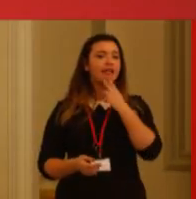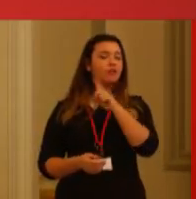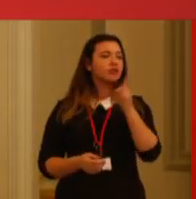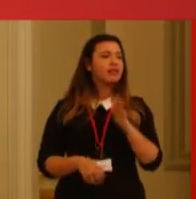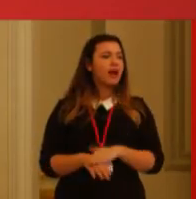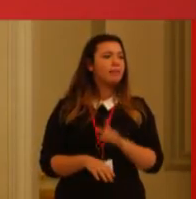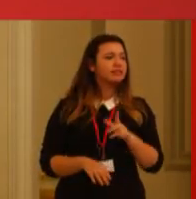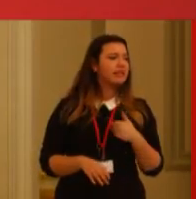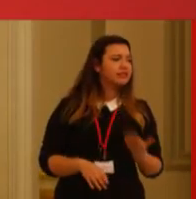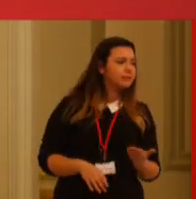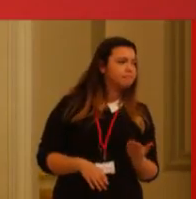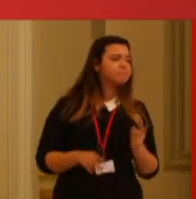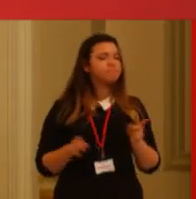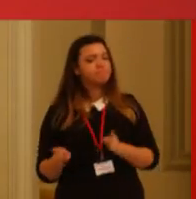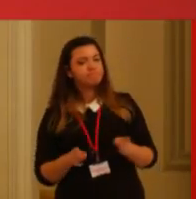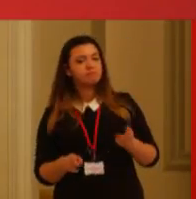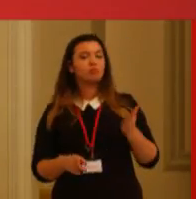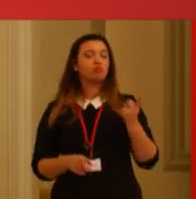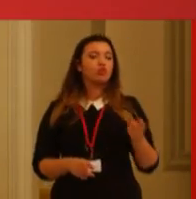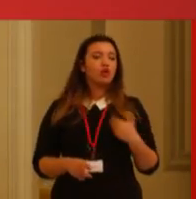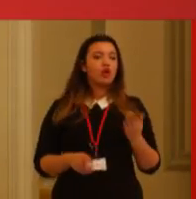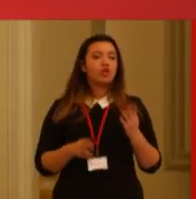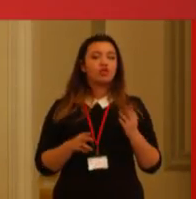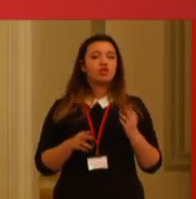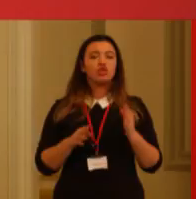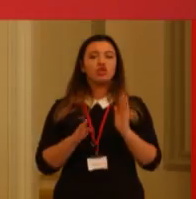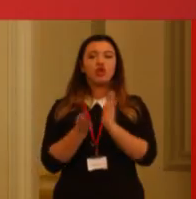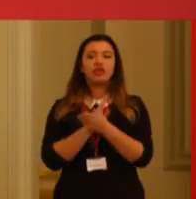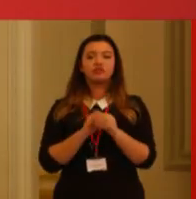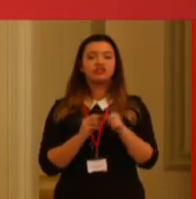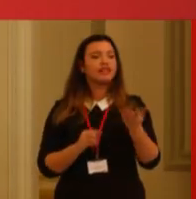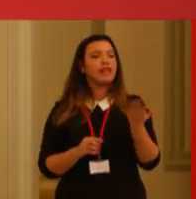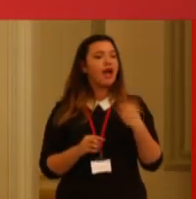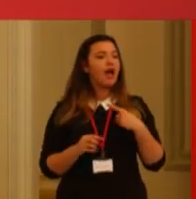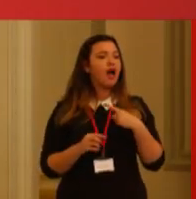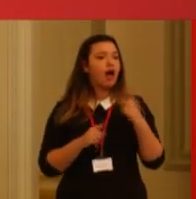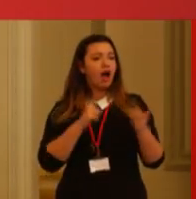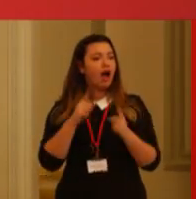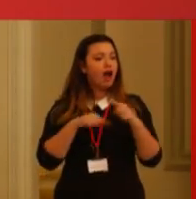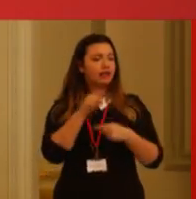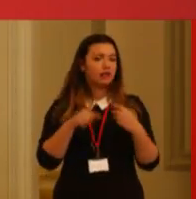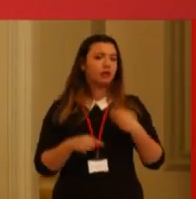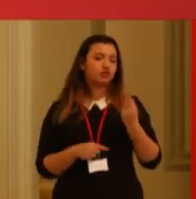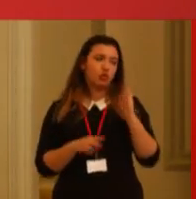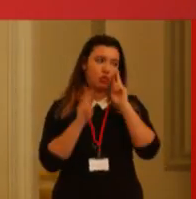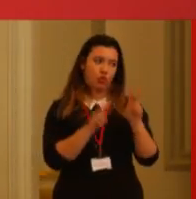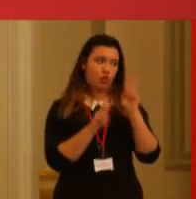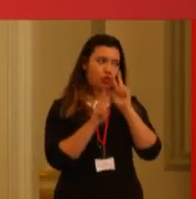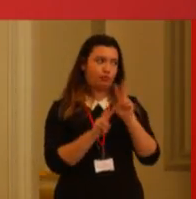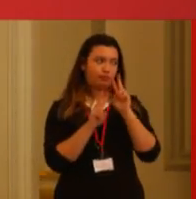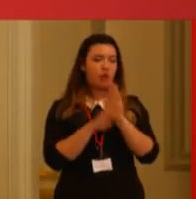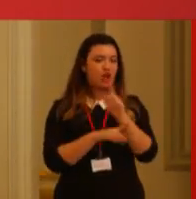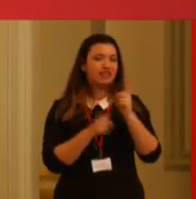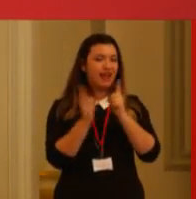there's a great big burden, and then women want away from it, quit altogether, becomes a vicious circle that they want